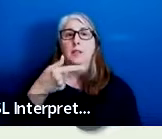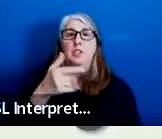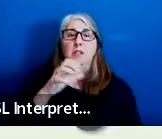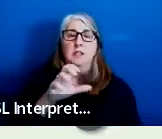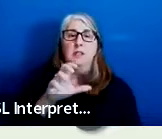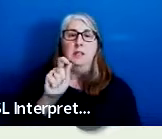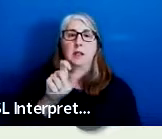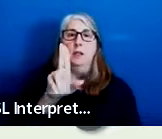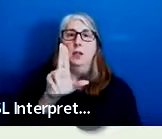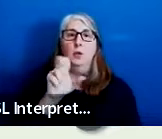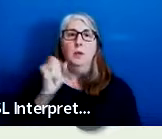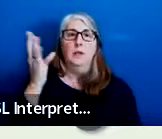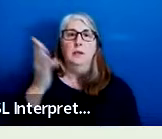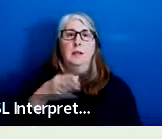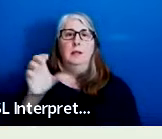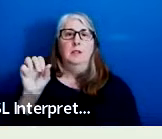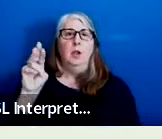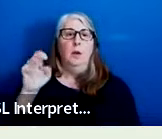mypgc.us/compost.